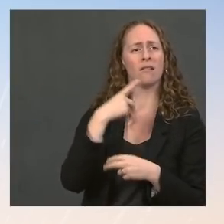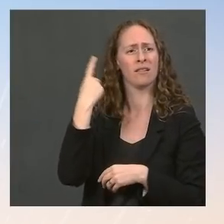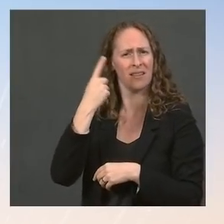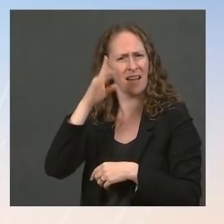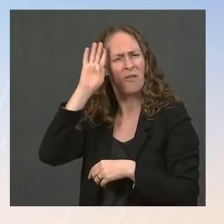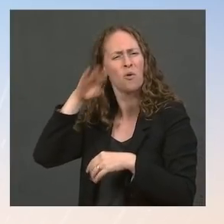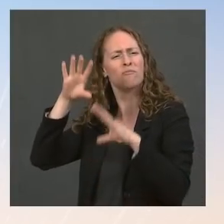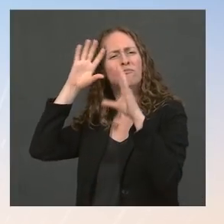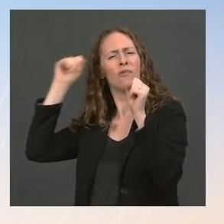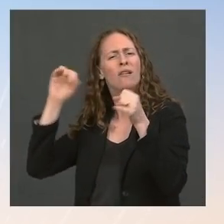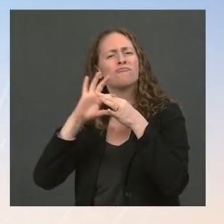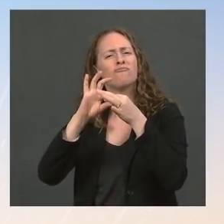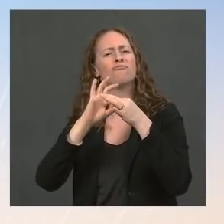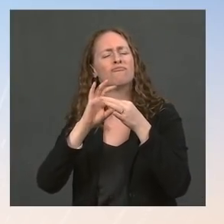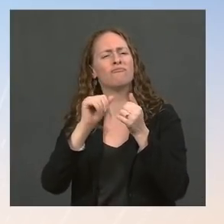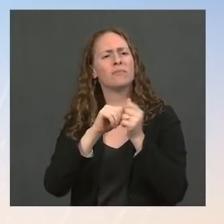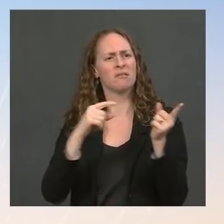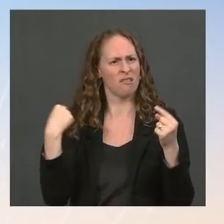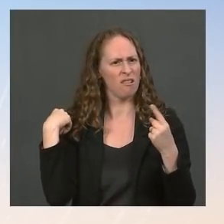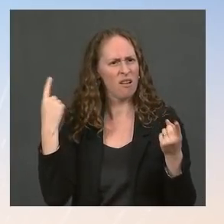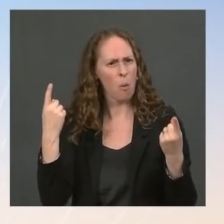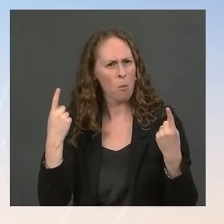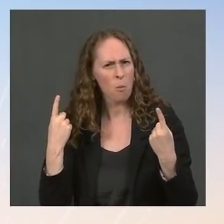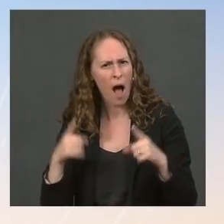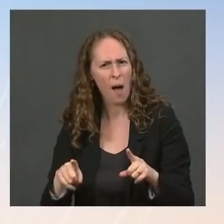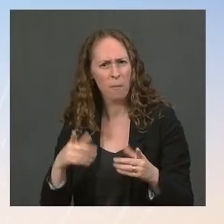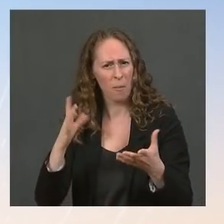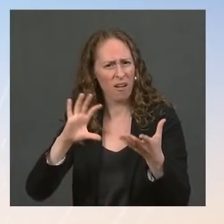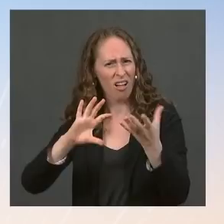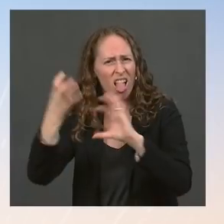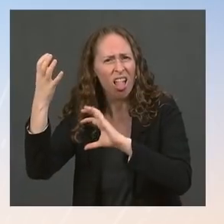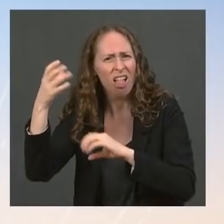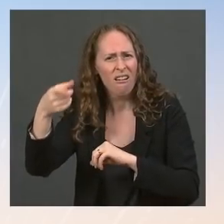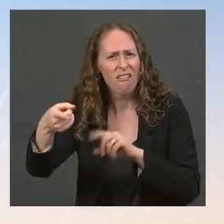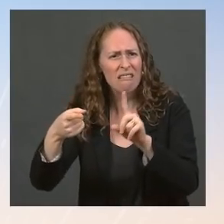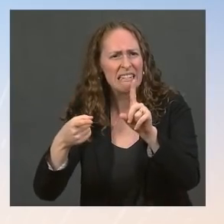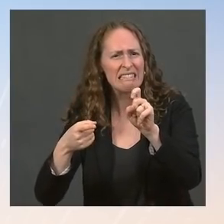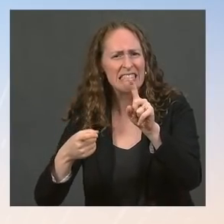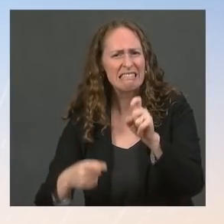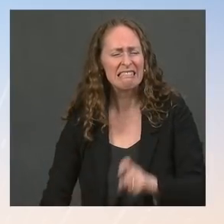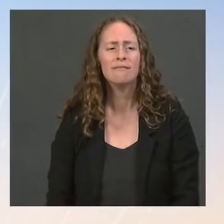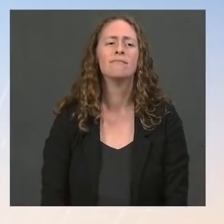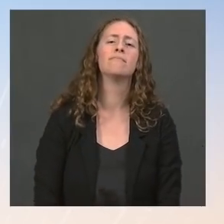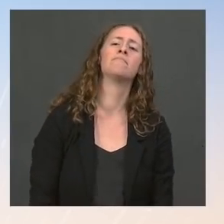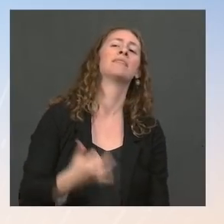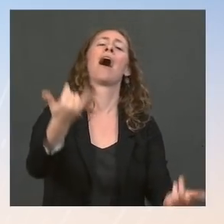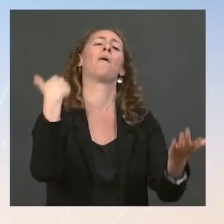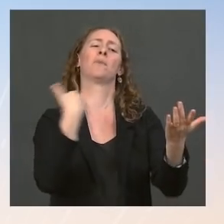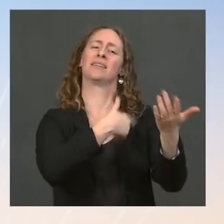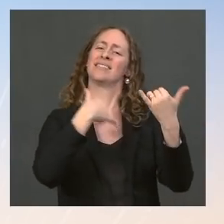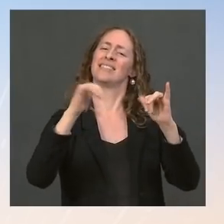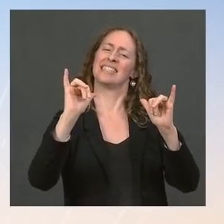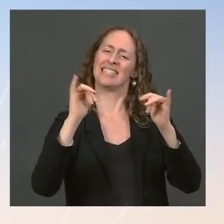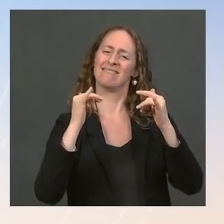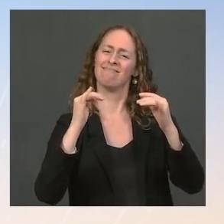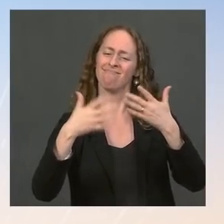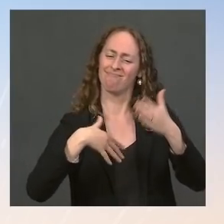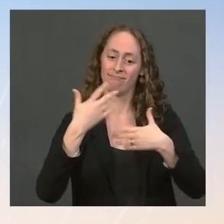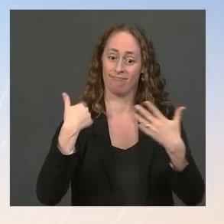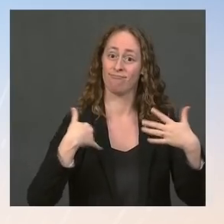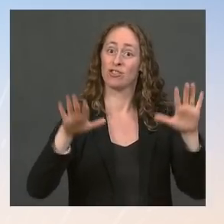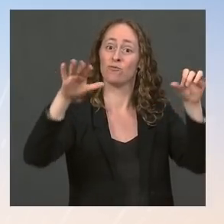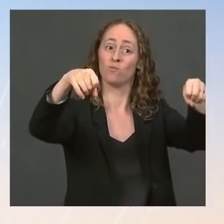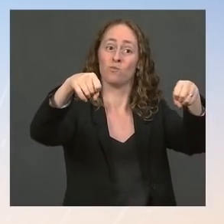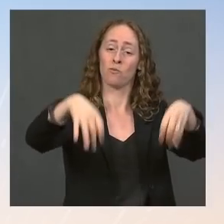here, and how much damage has it done? Well, we're in the middle of it here, Terry. We're not done with this. The president has been clear about